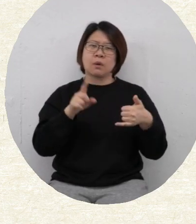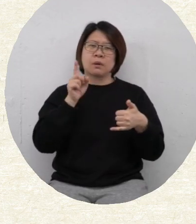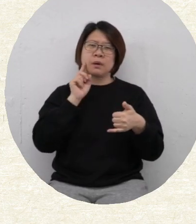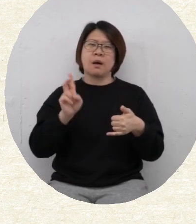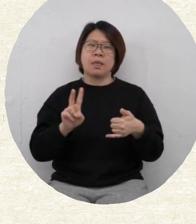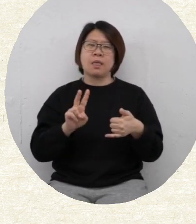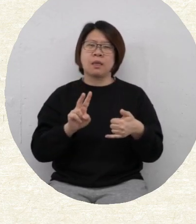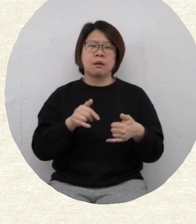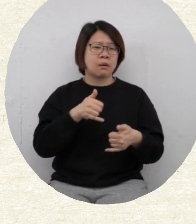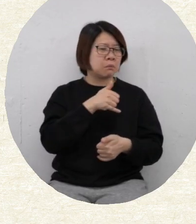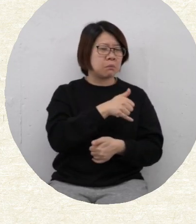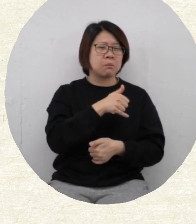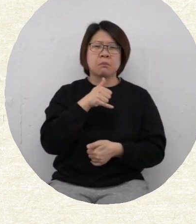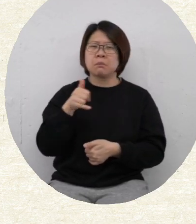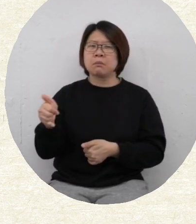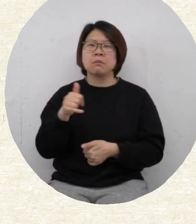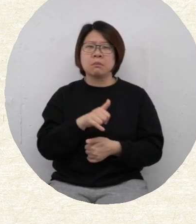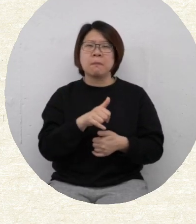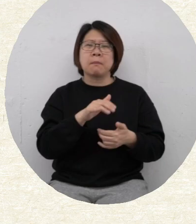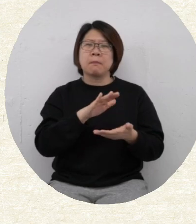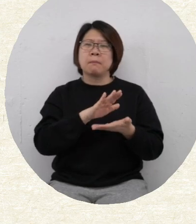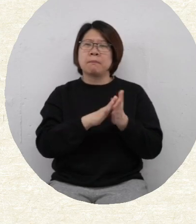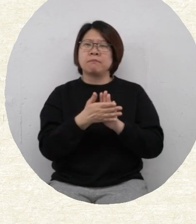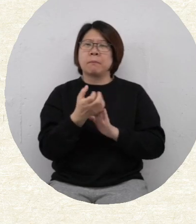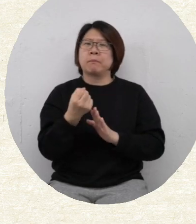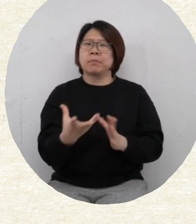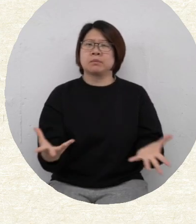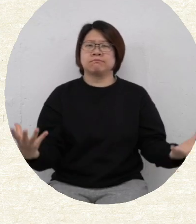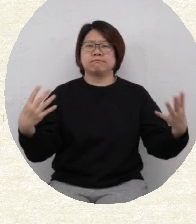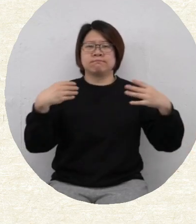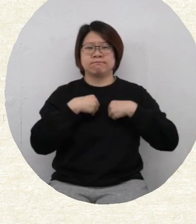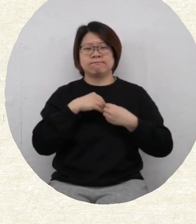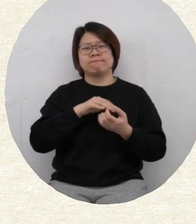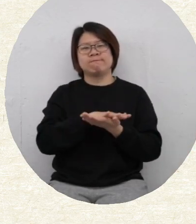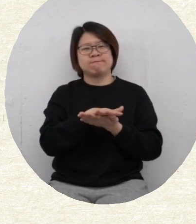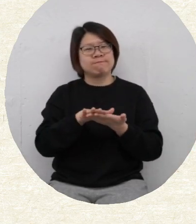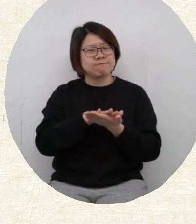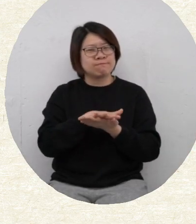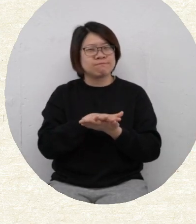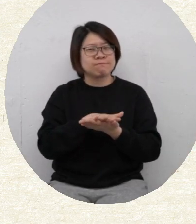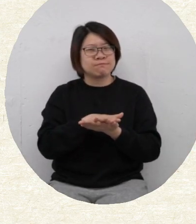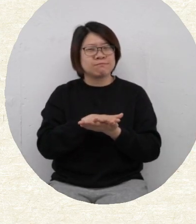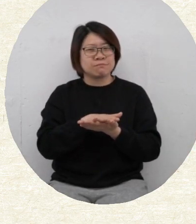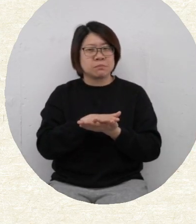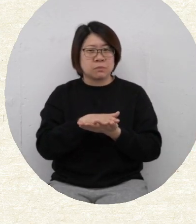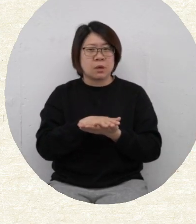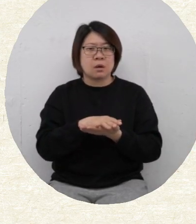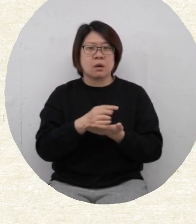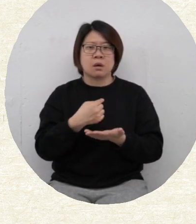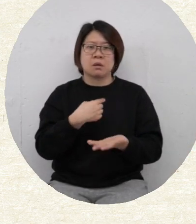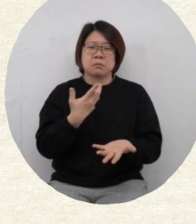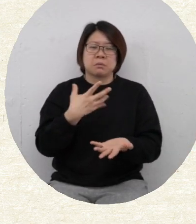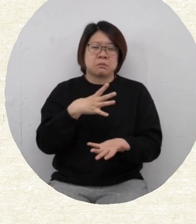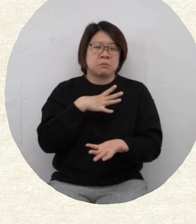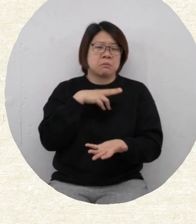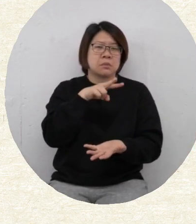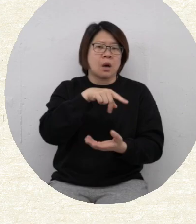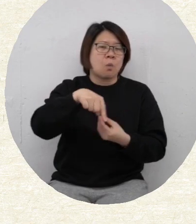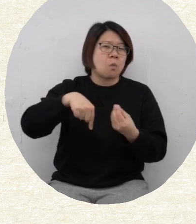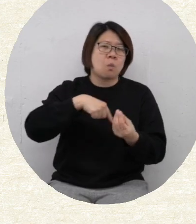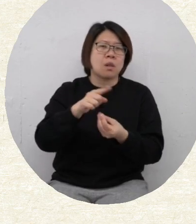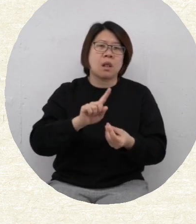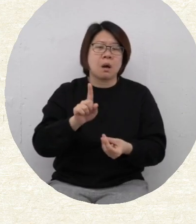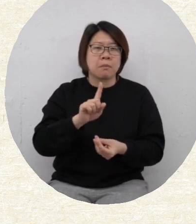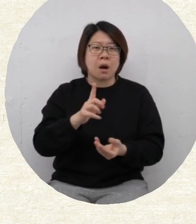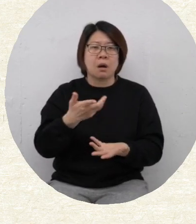exist in two different cultures. So I kind of think about how I am one way